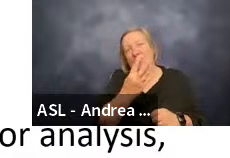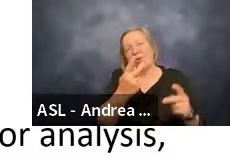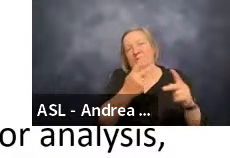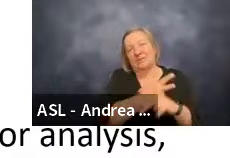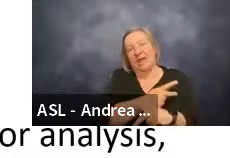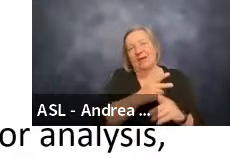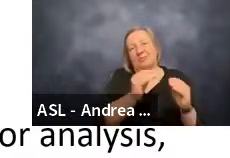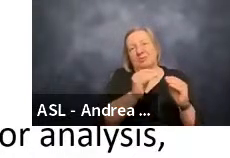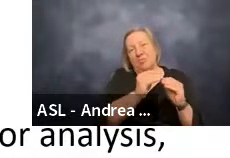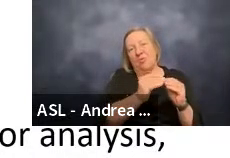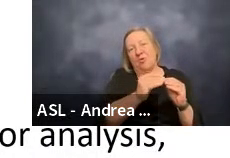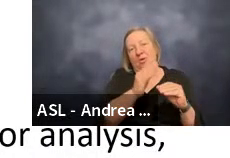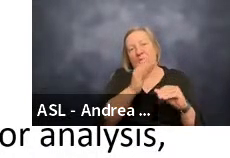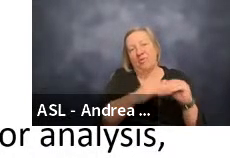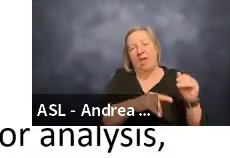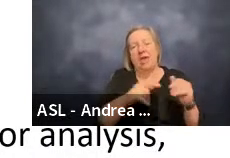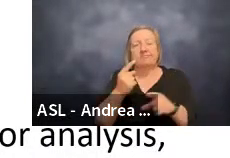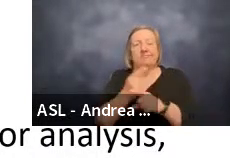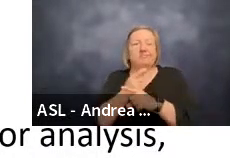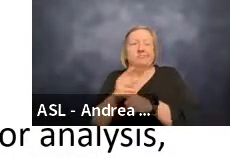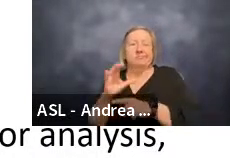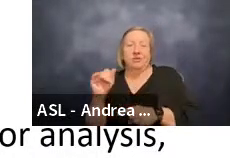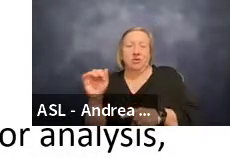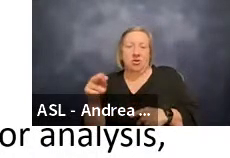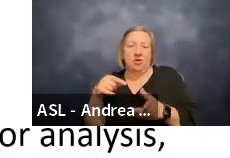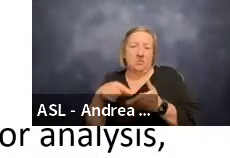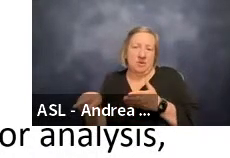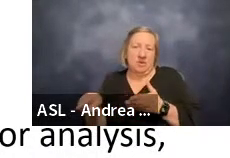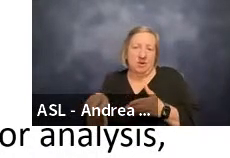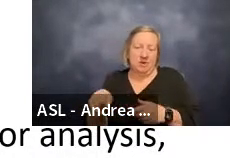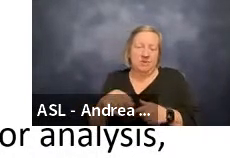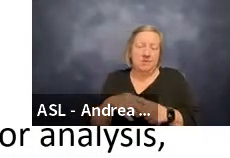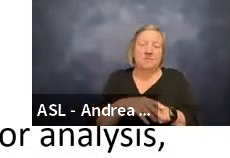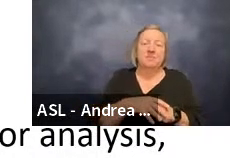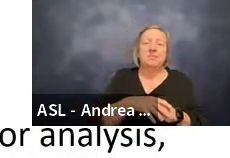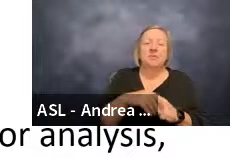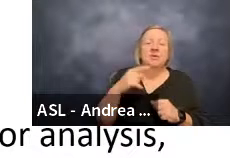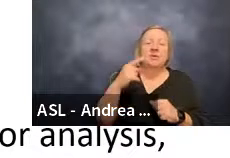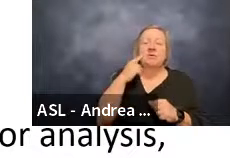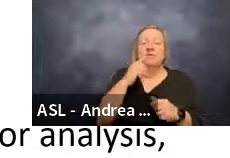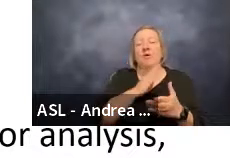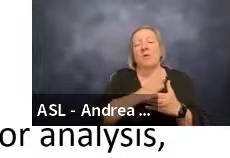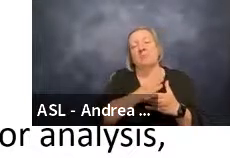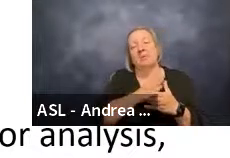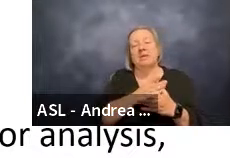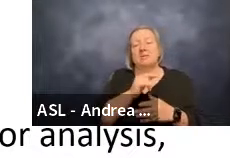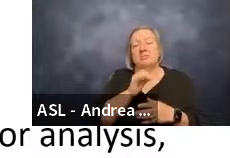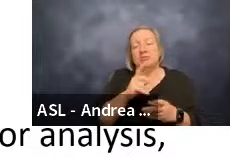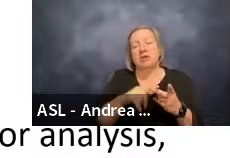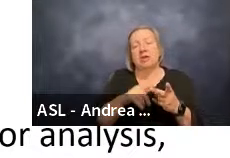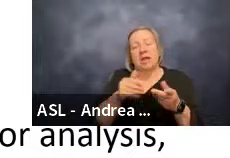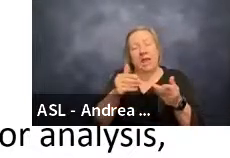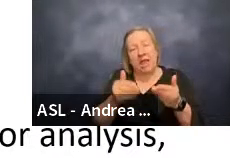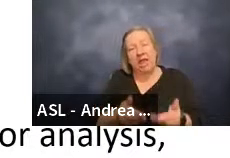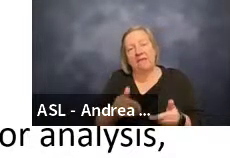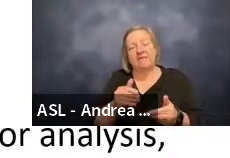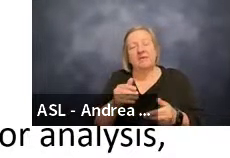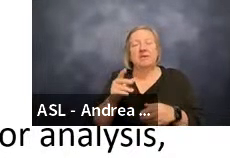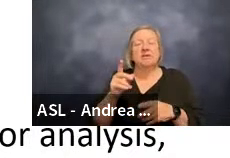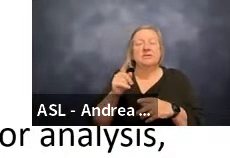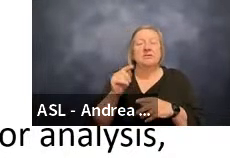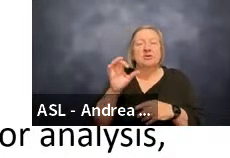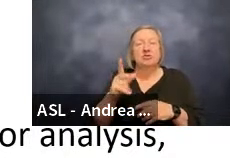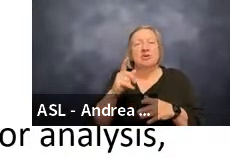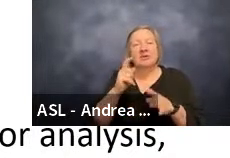even more times what a passenger vehicle pays. For medium duty trucks and heavy trucks, there's oftentimes different